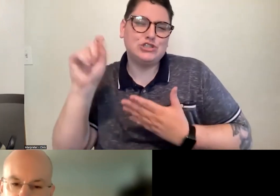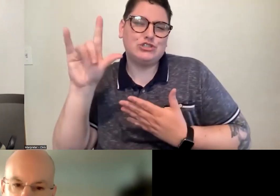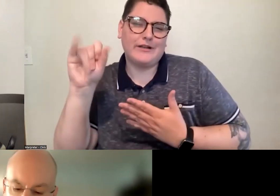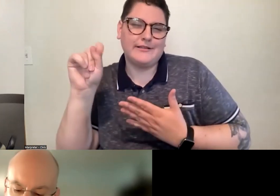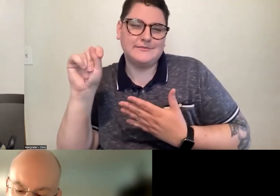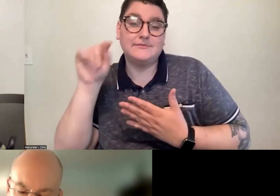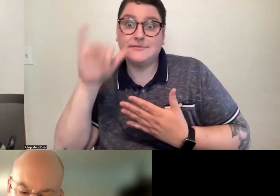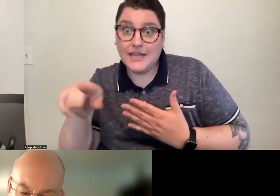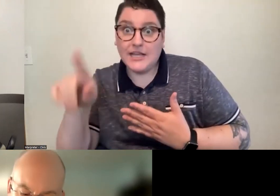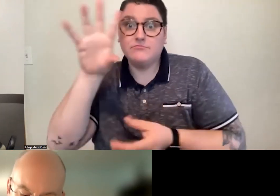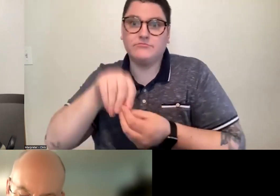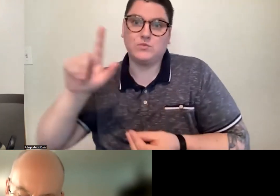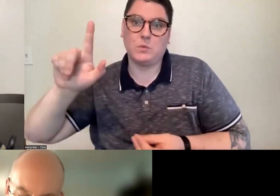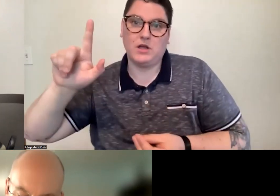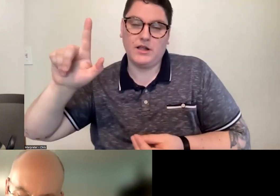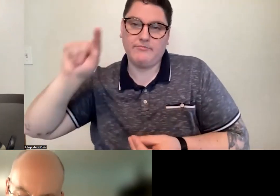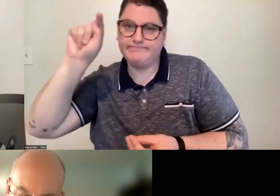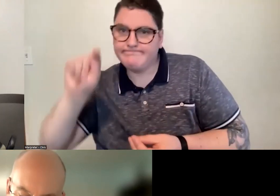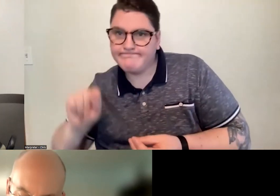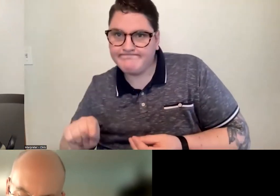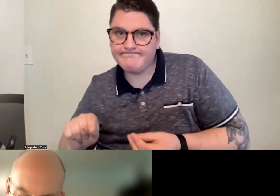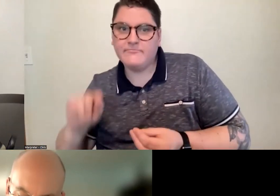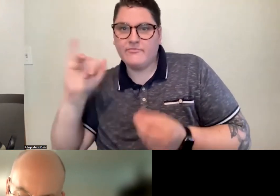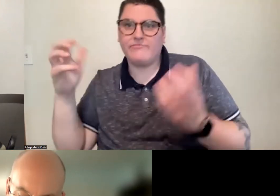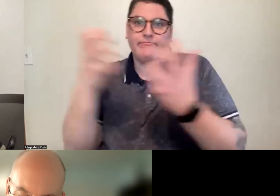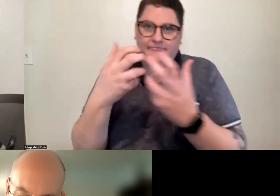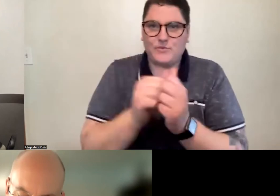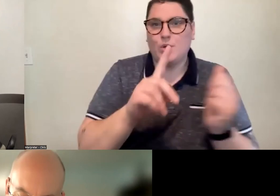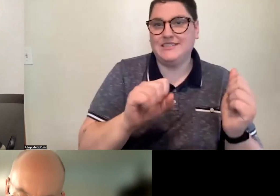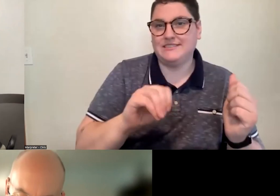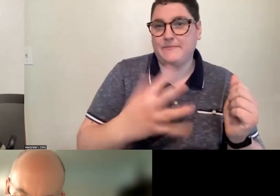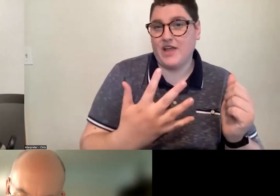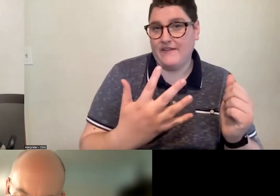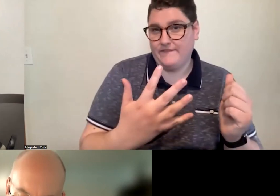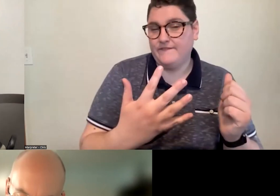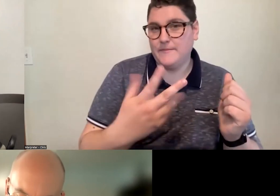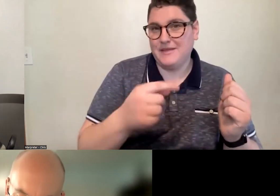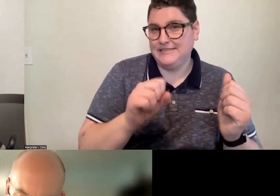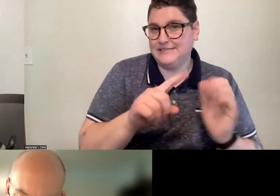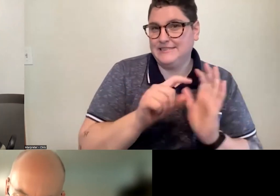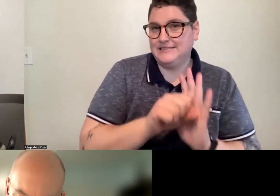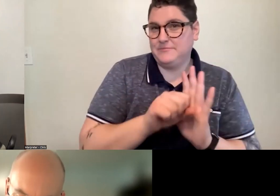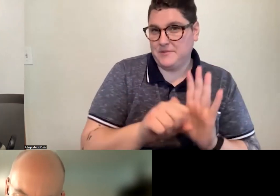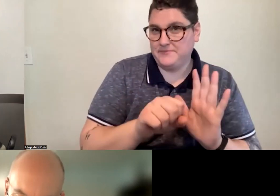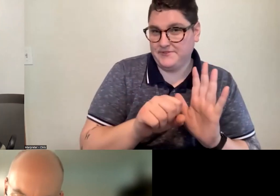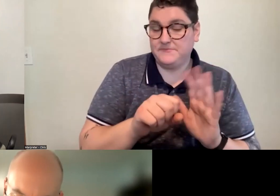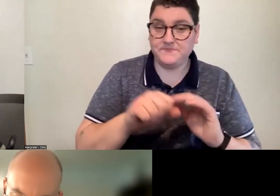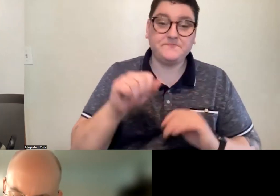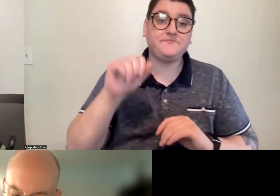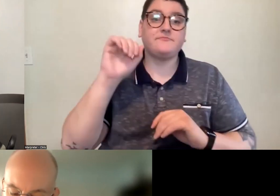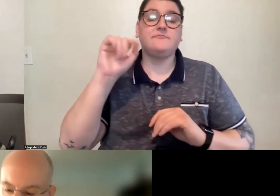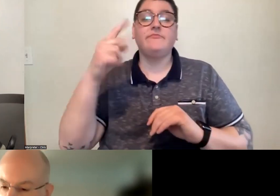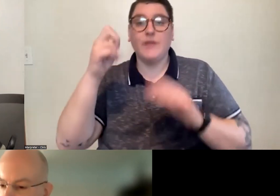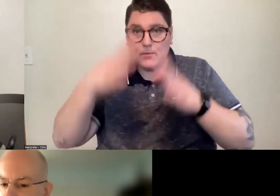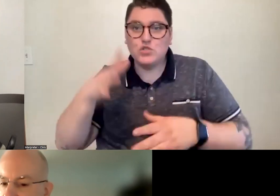is 21 items corresponding to the DSM-5 PTSD symptoms. And they indicate